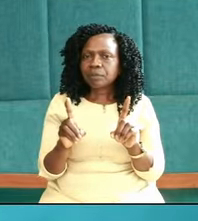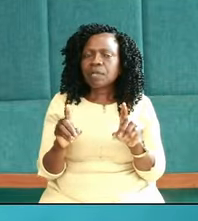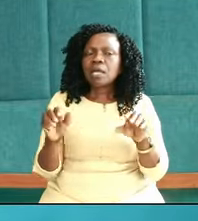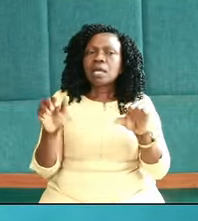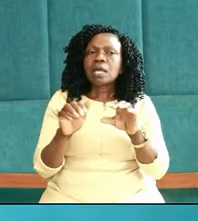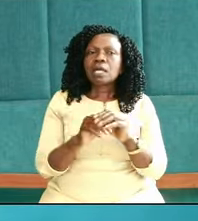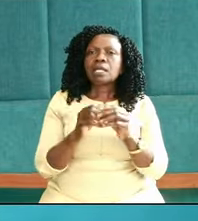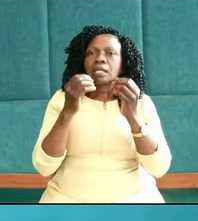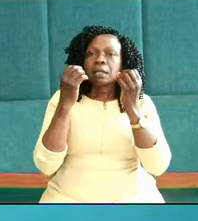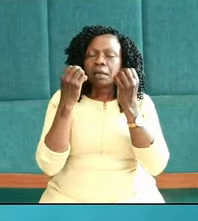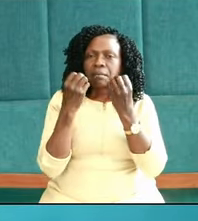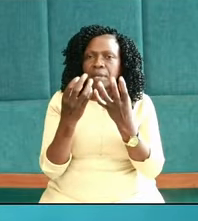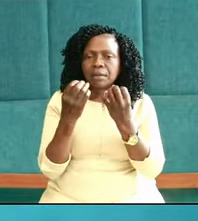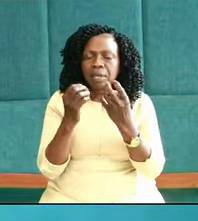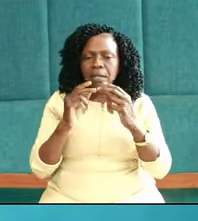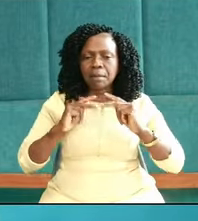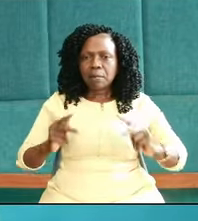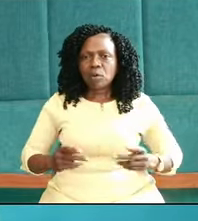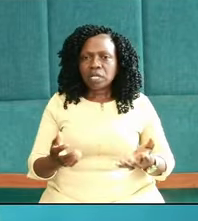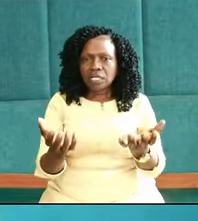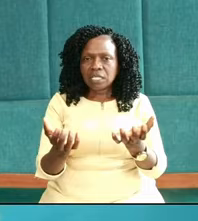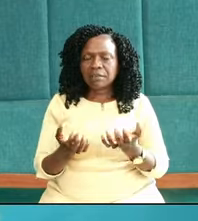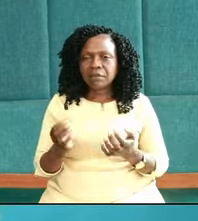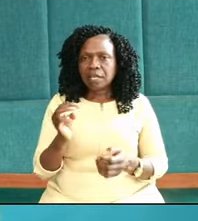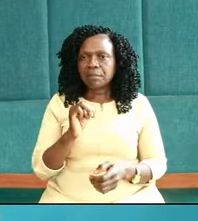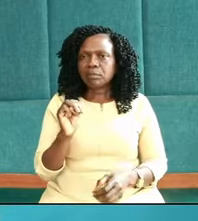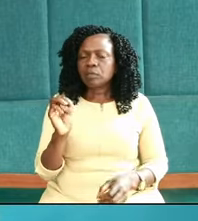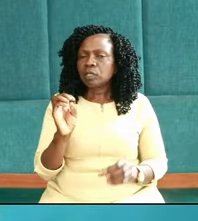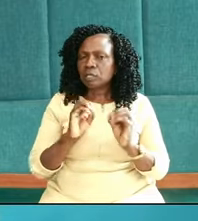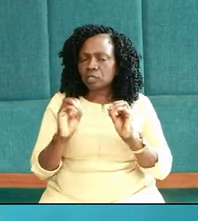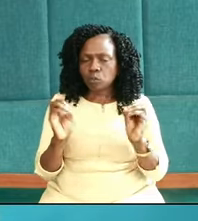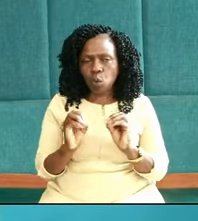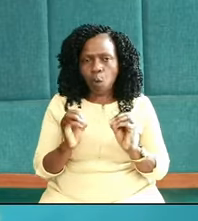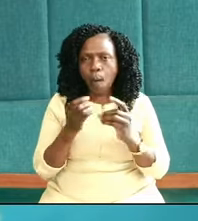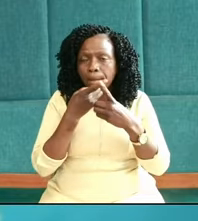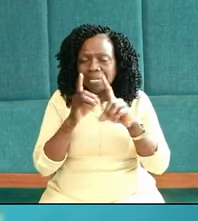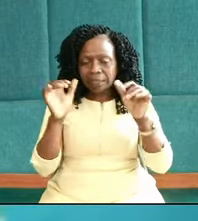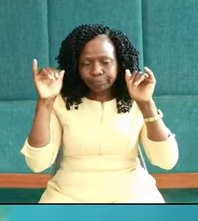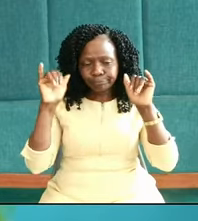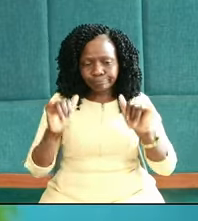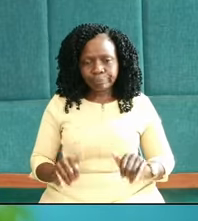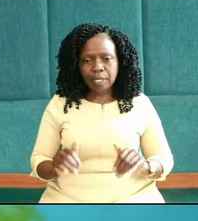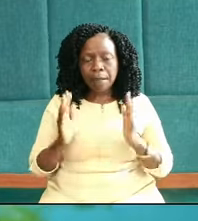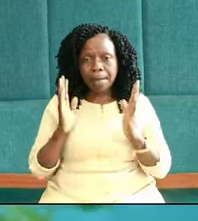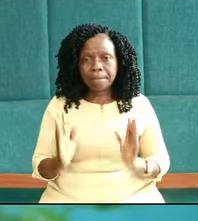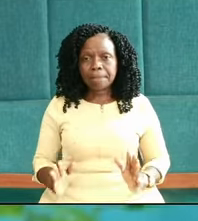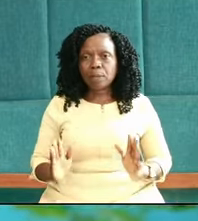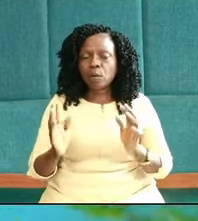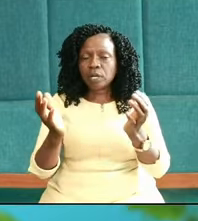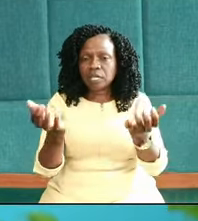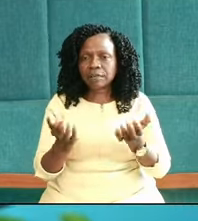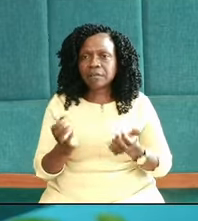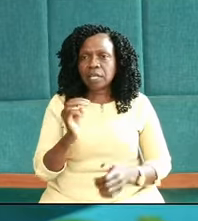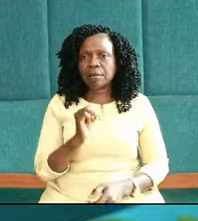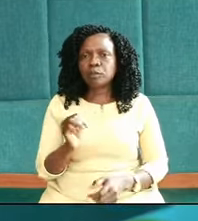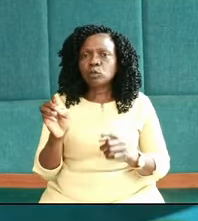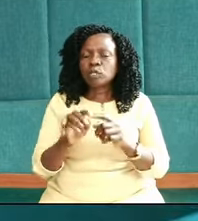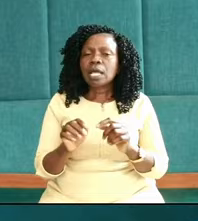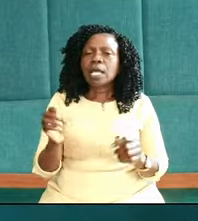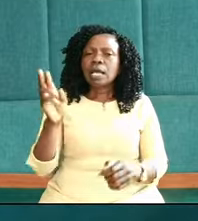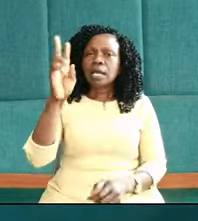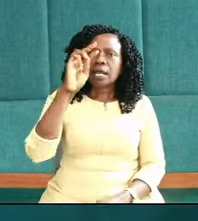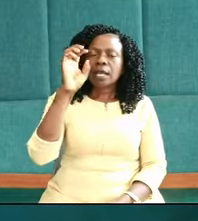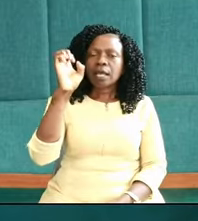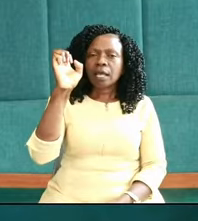did not receive him, the remnants received him. And to the remnants